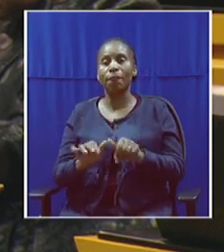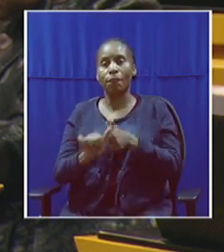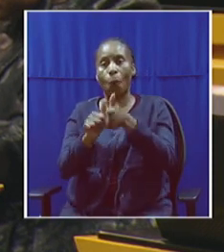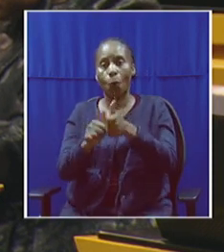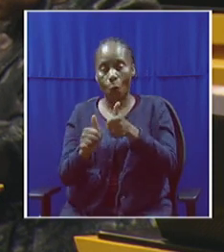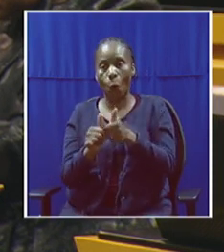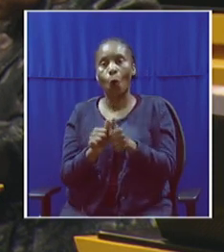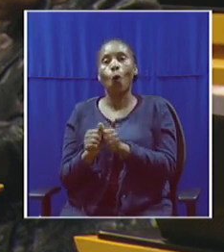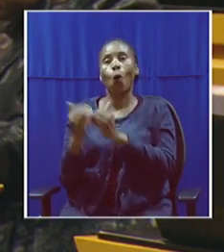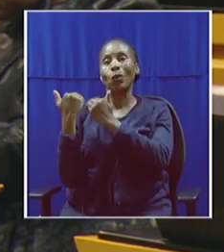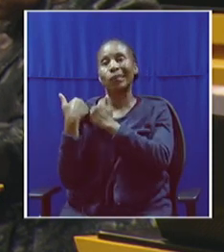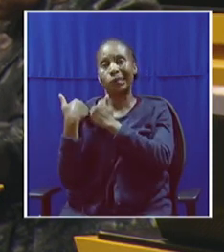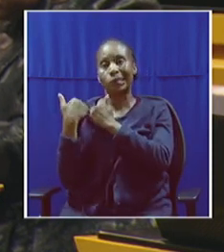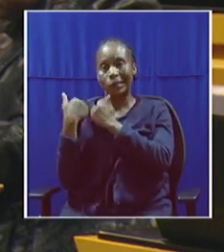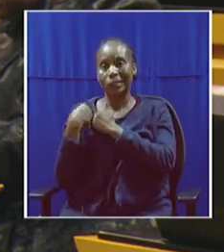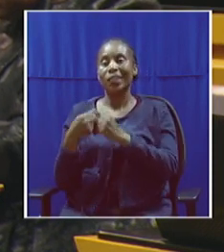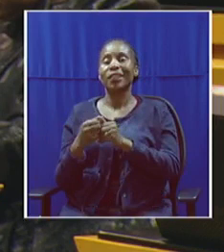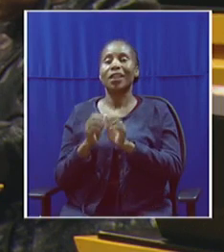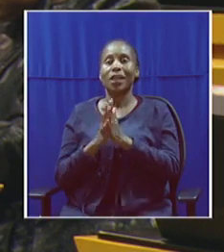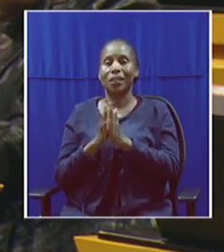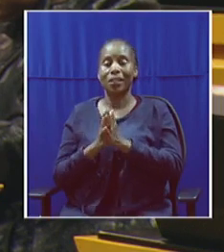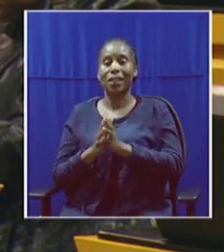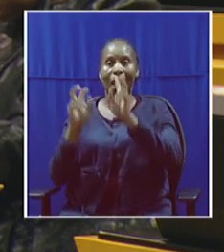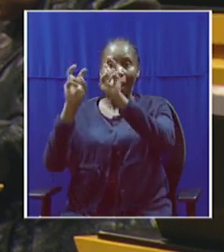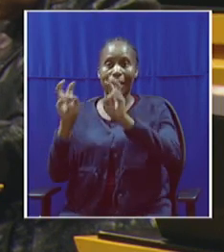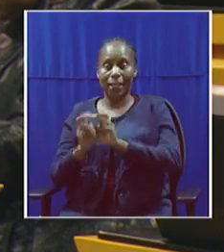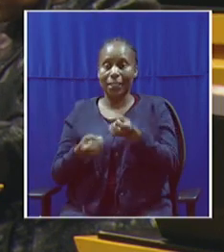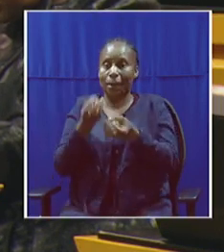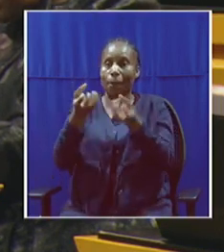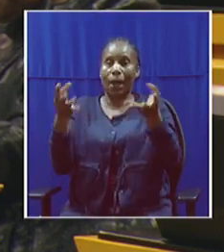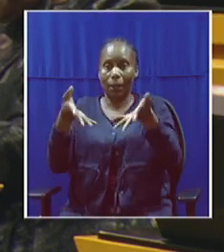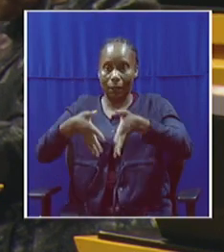energy supply for the country and that's where we